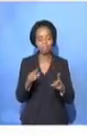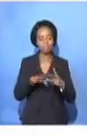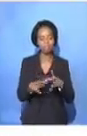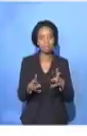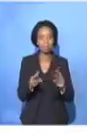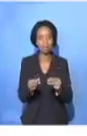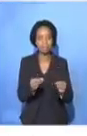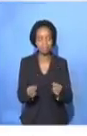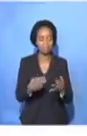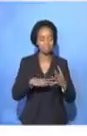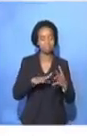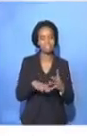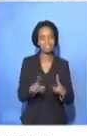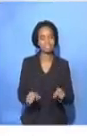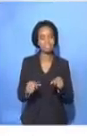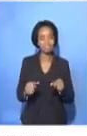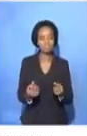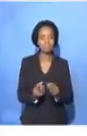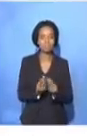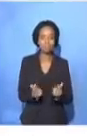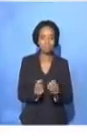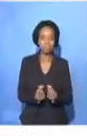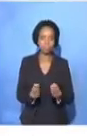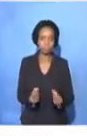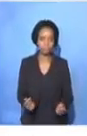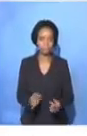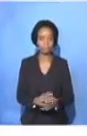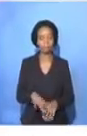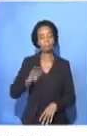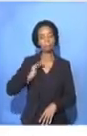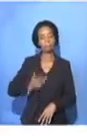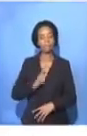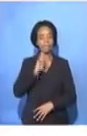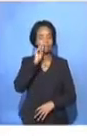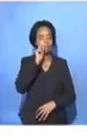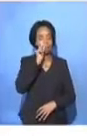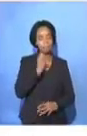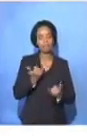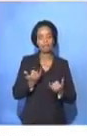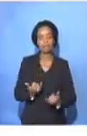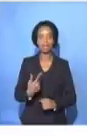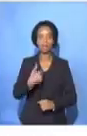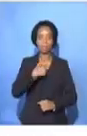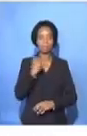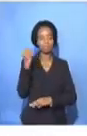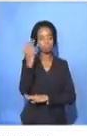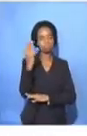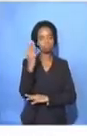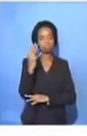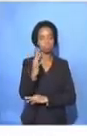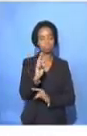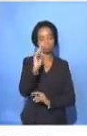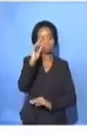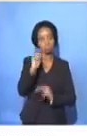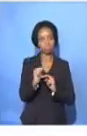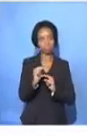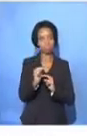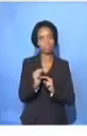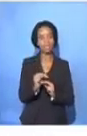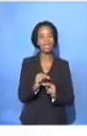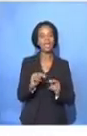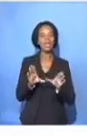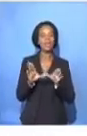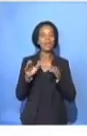dispute resolution. Your Excellencies, ladies and gentlemen, let me now present a summary of the